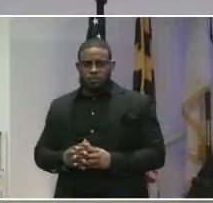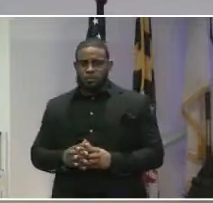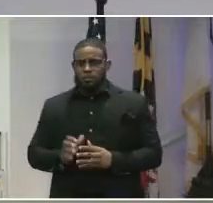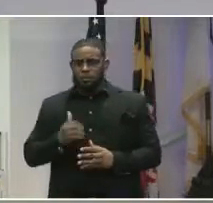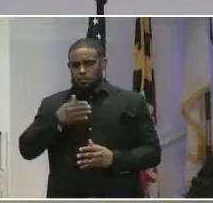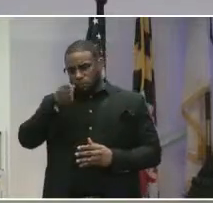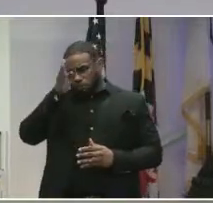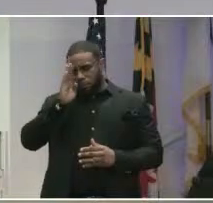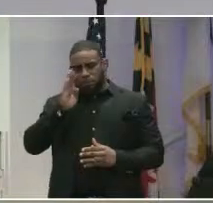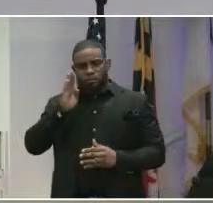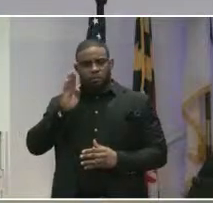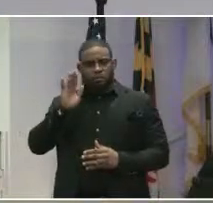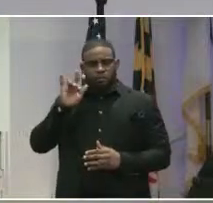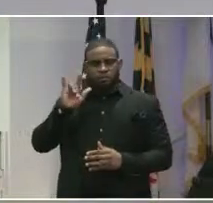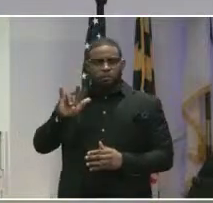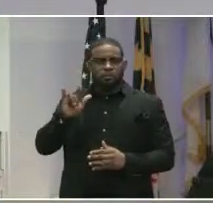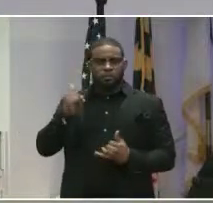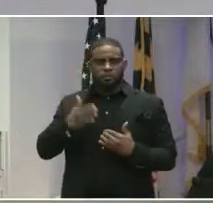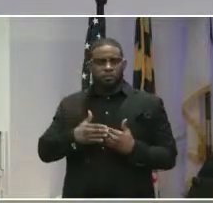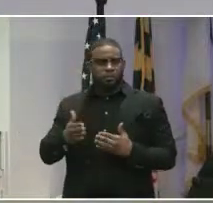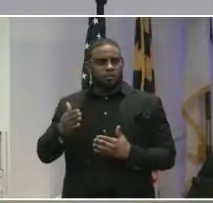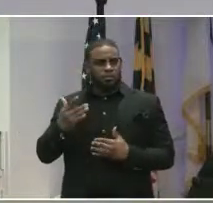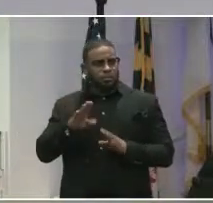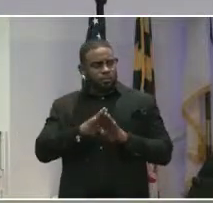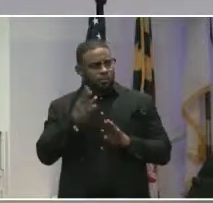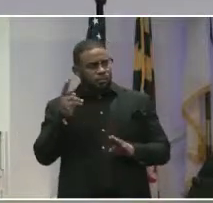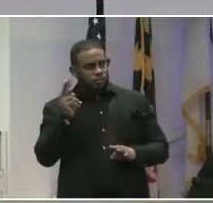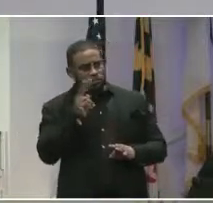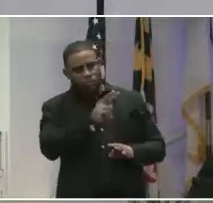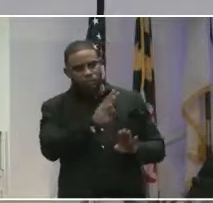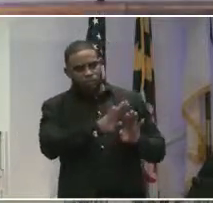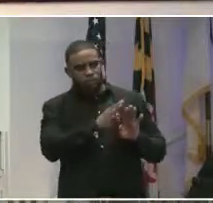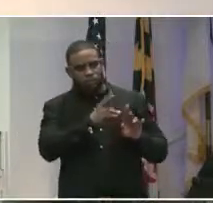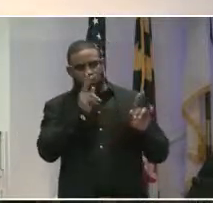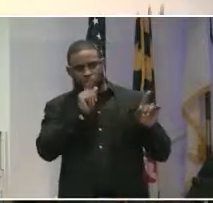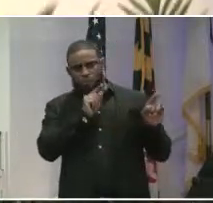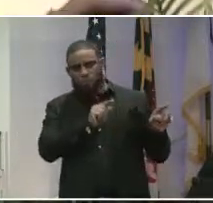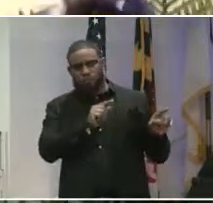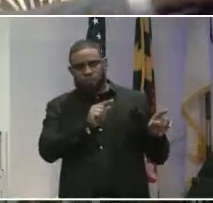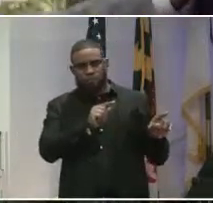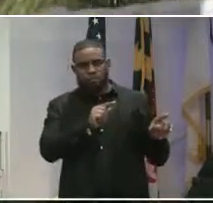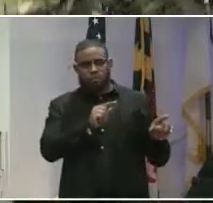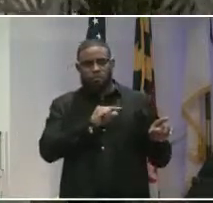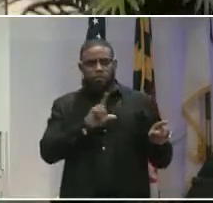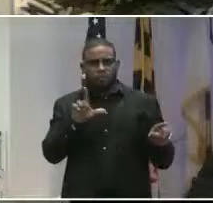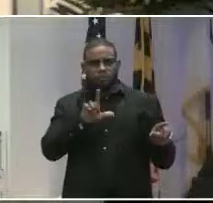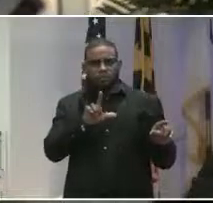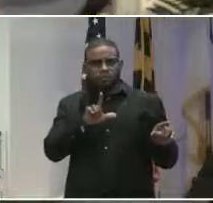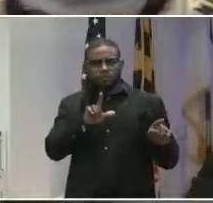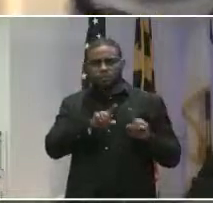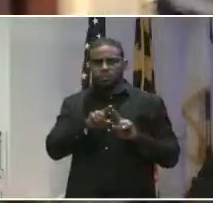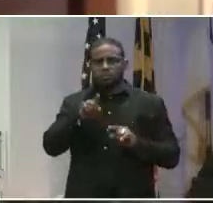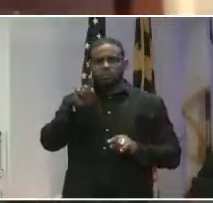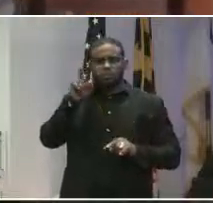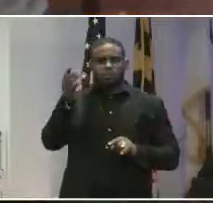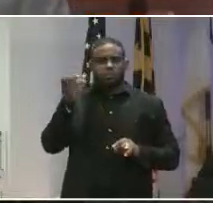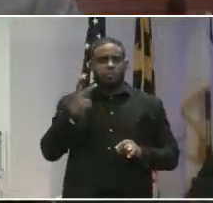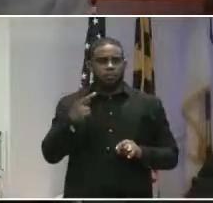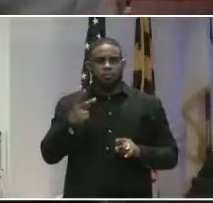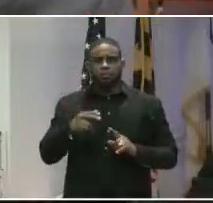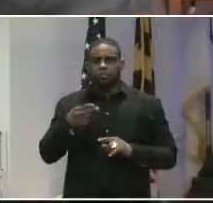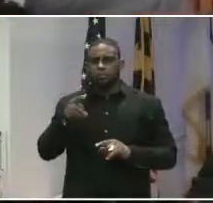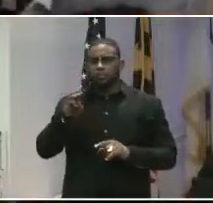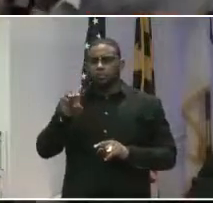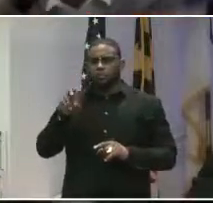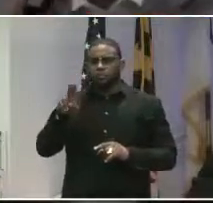God praise. Men, give God glory. Men, we need to see you over here to my left. And also, come back